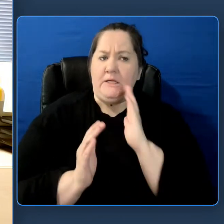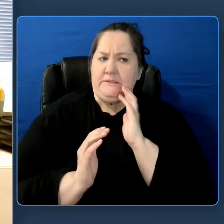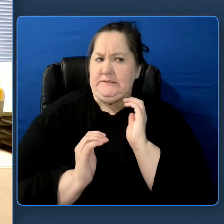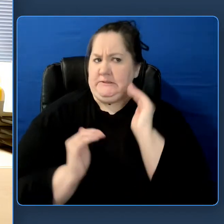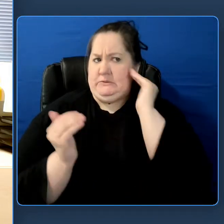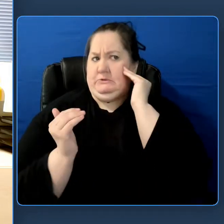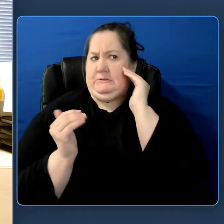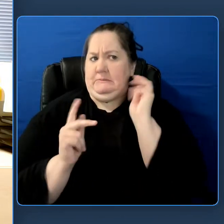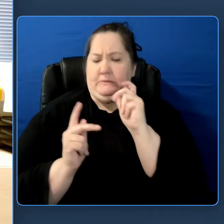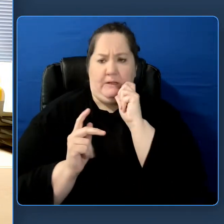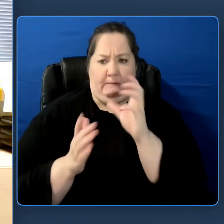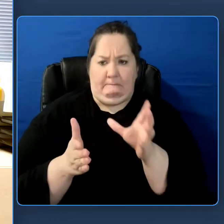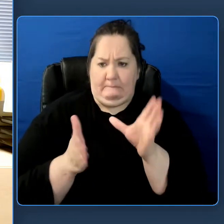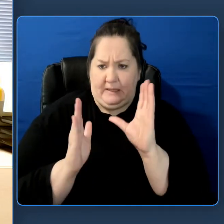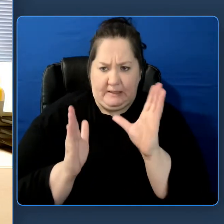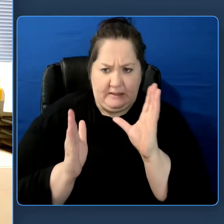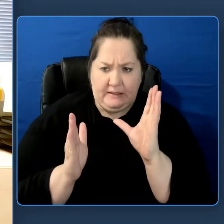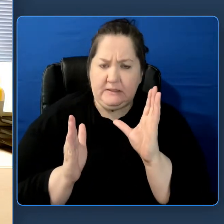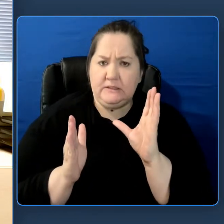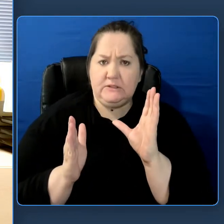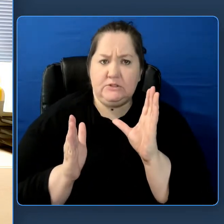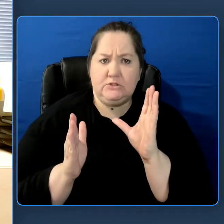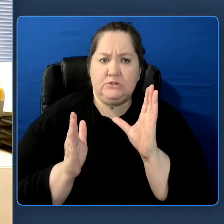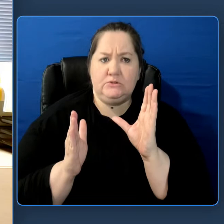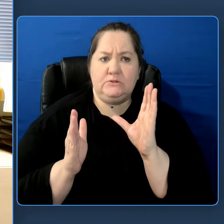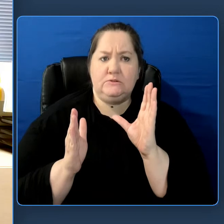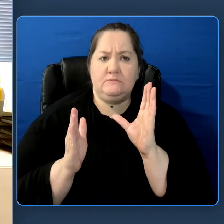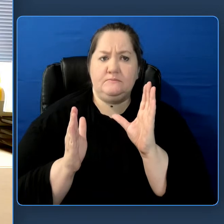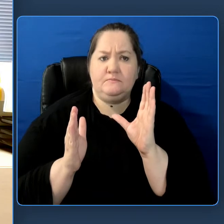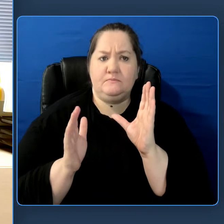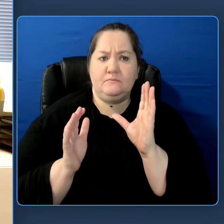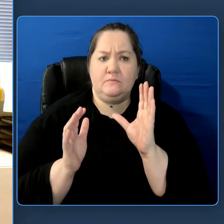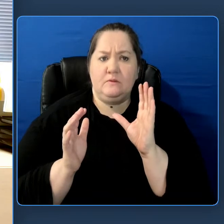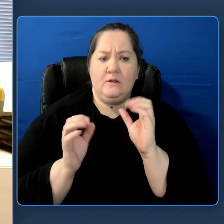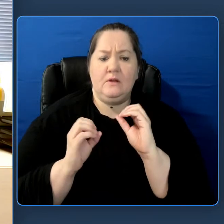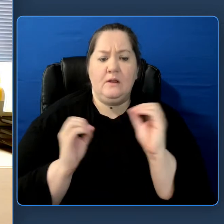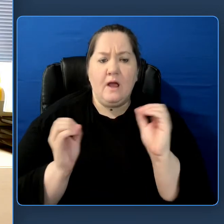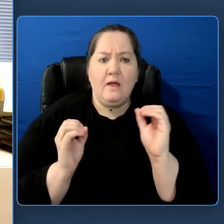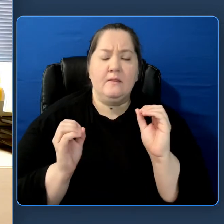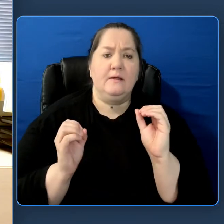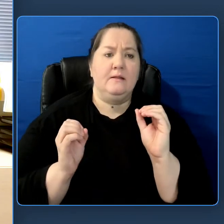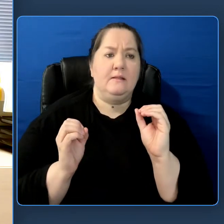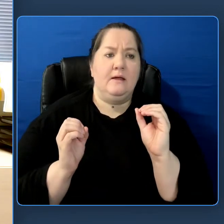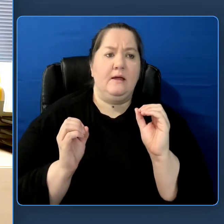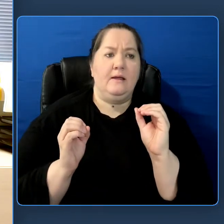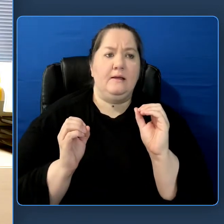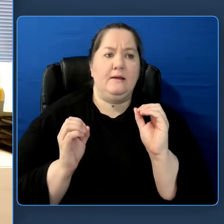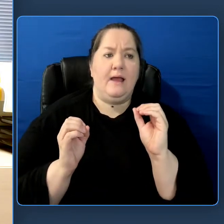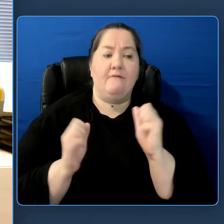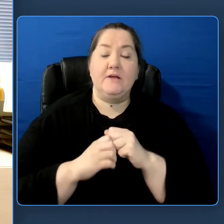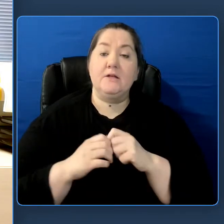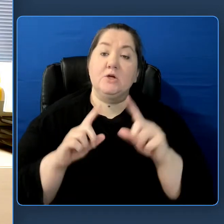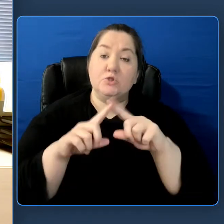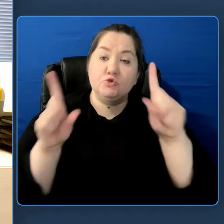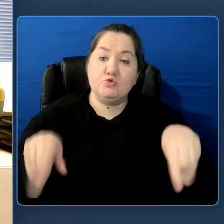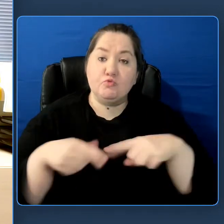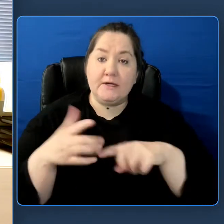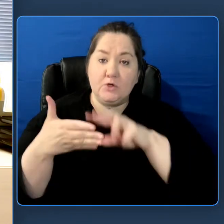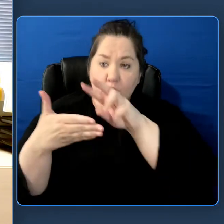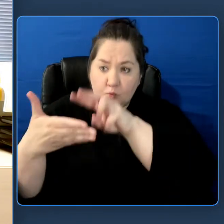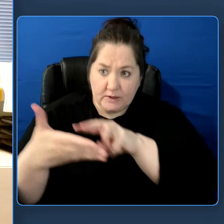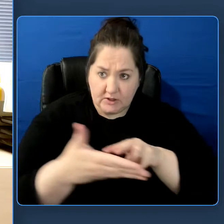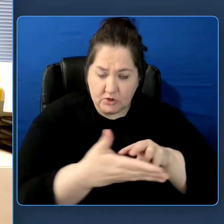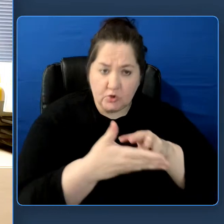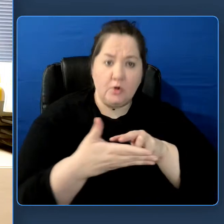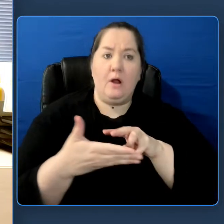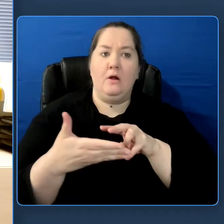pay attention to, there's nothing like actually taking a screen reader and going